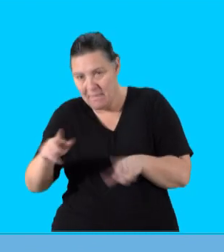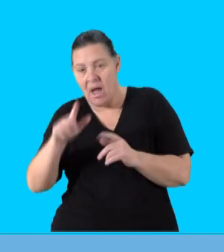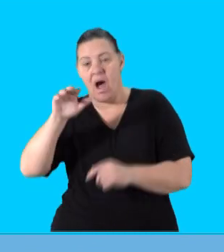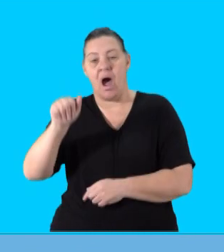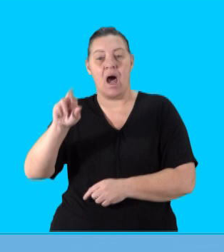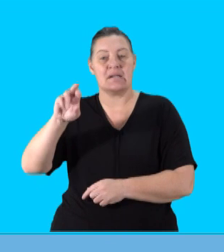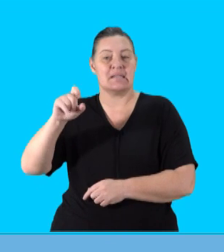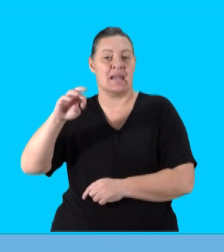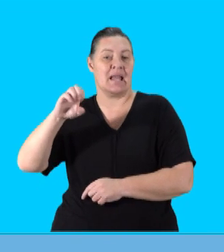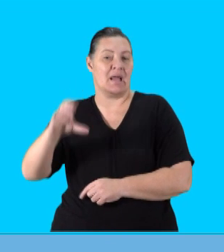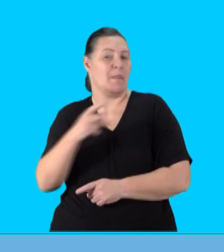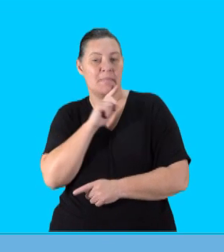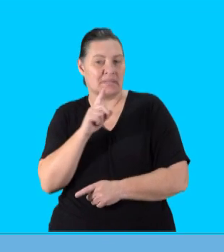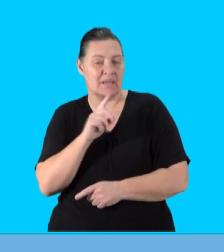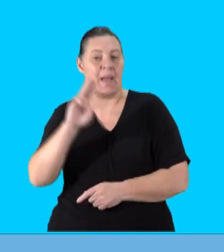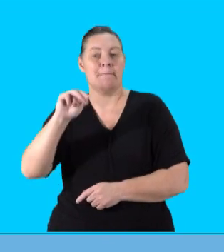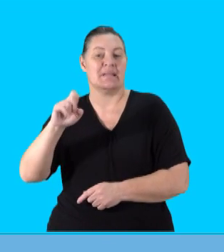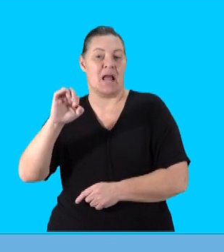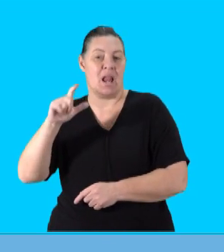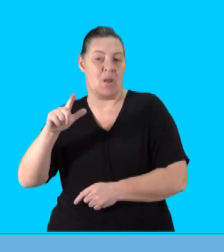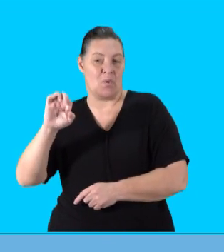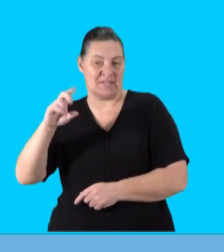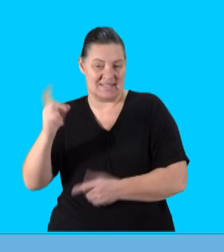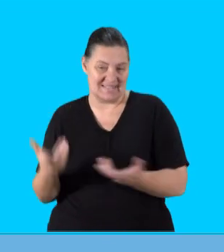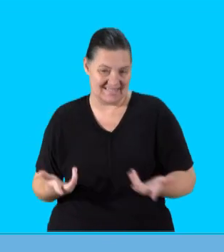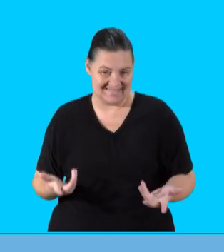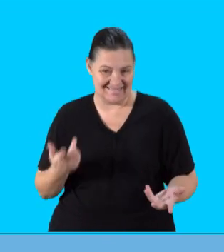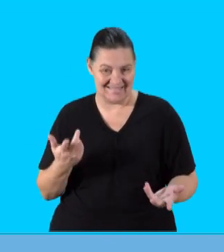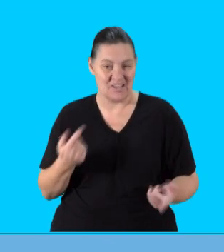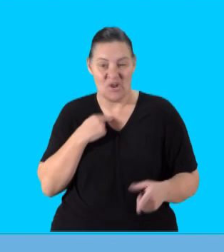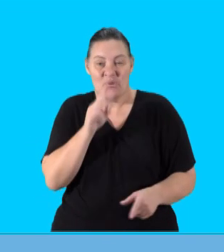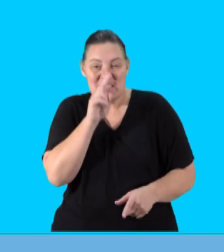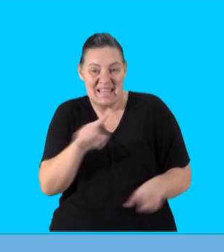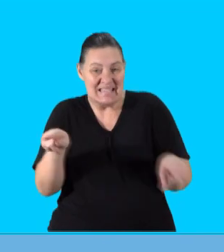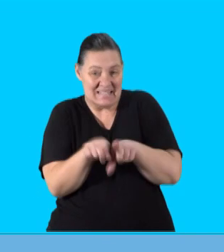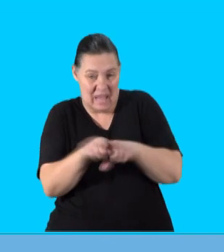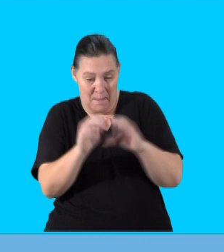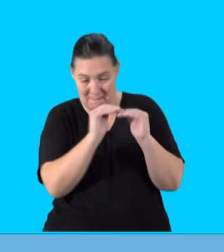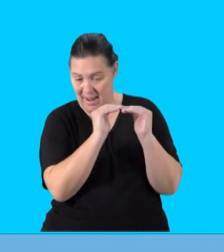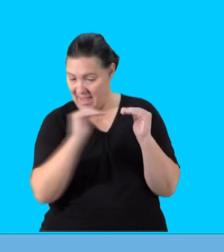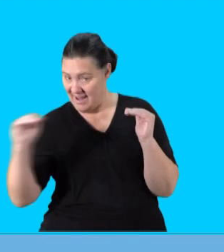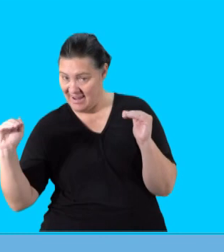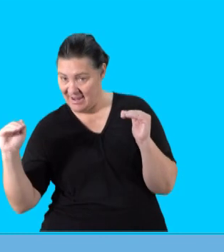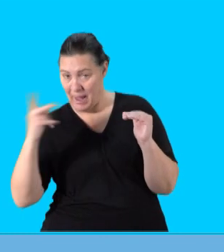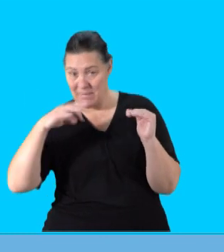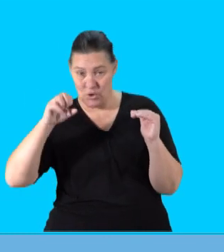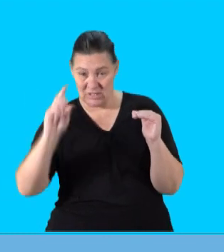find arsenic, but then arsenic is a metalloid or a semi-metal. So as we can see, even though they are in the same